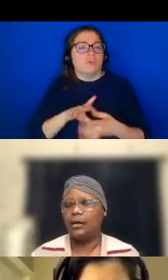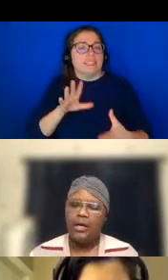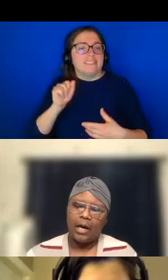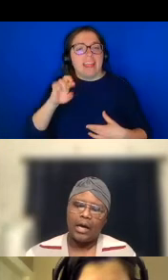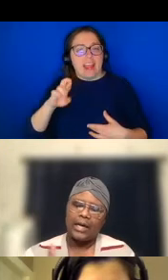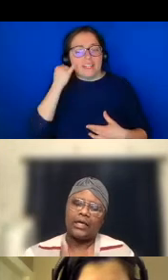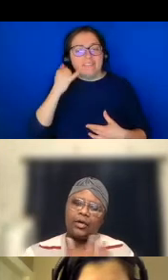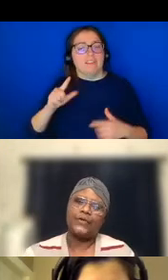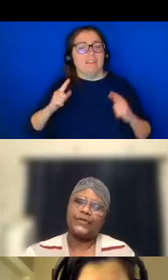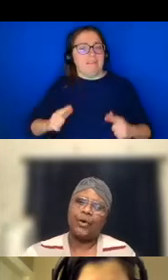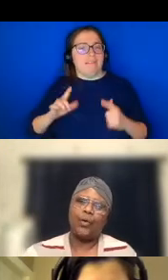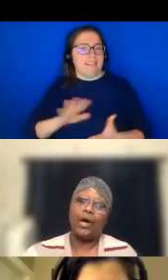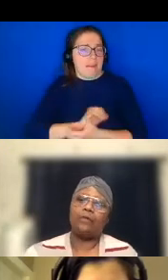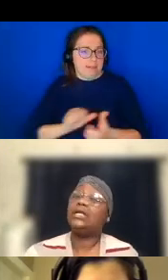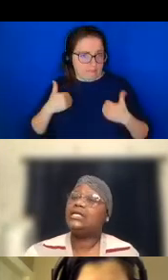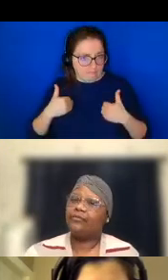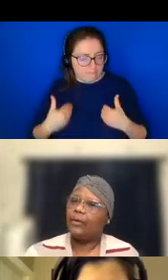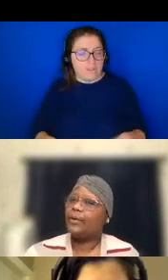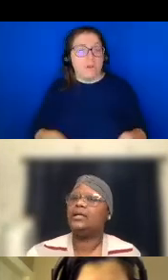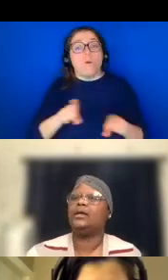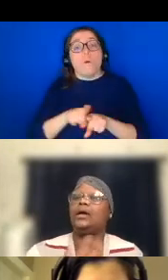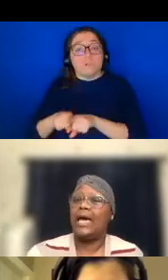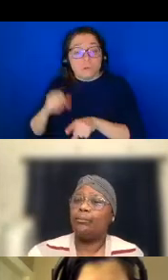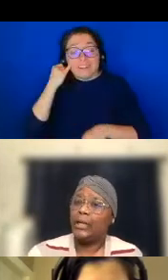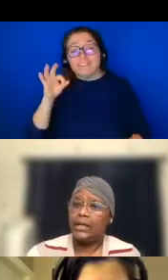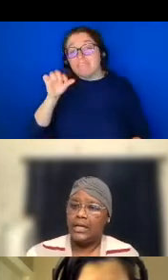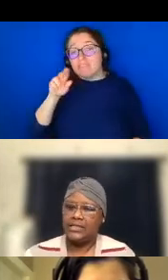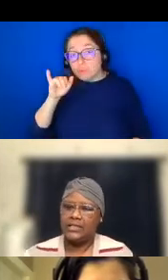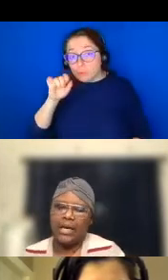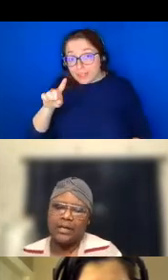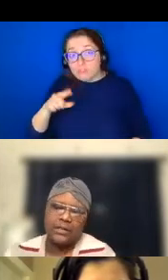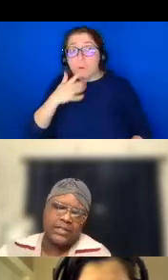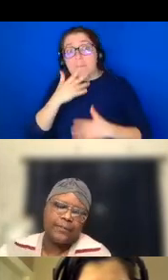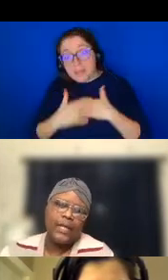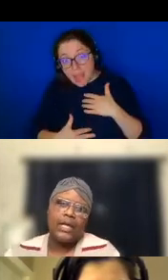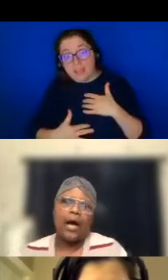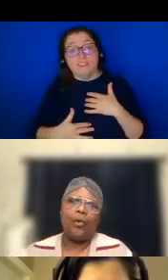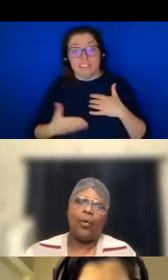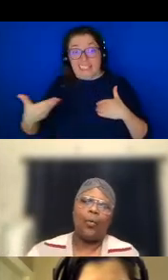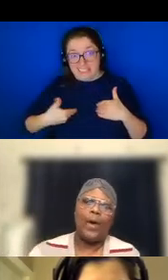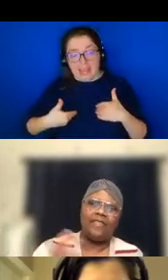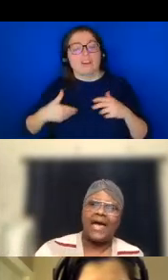lung. It can also release fluid and blood in some cases.